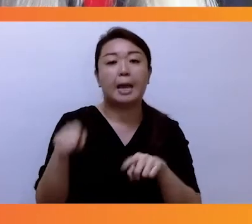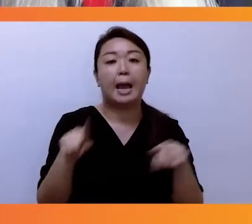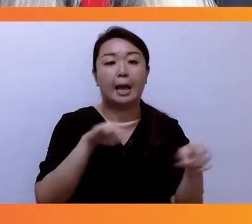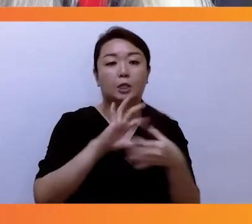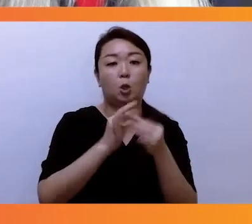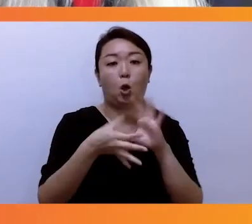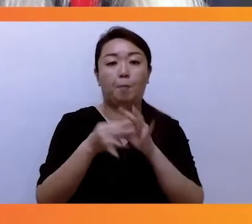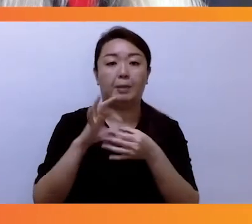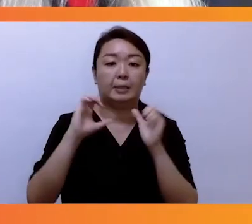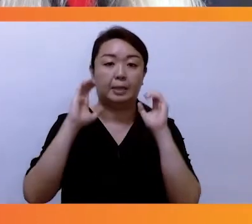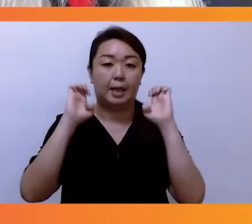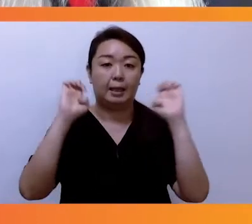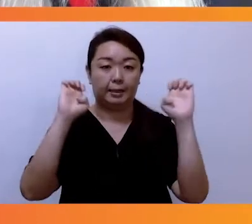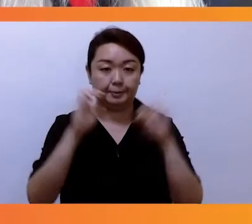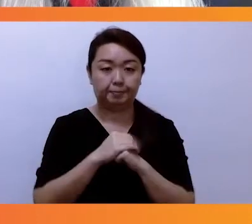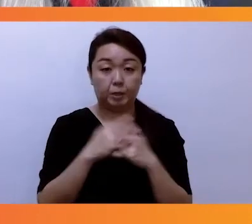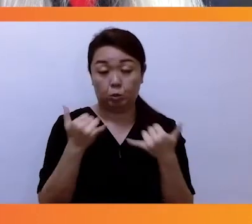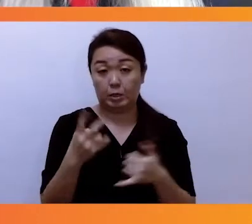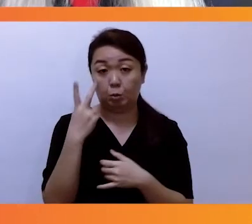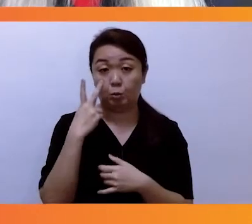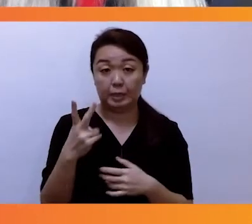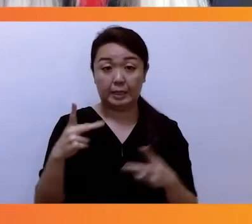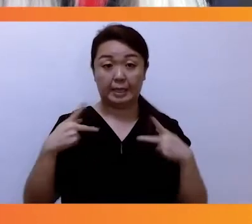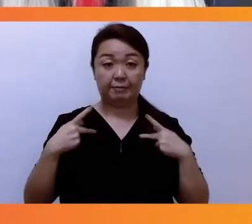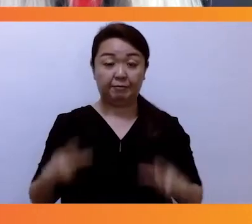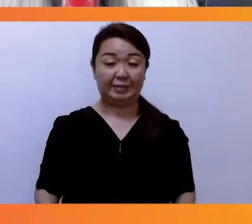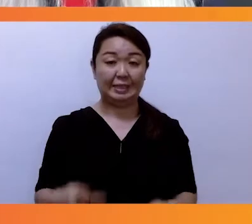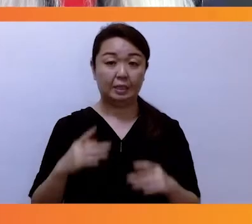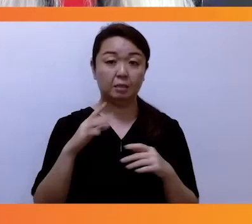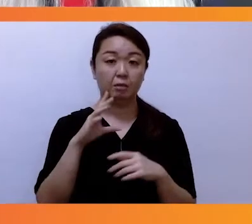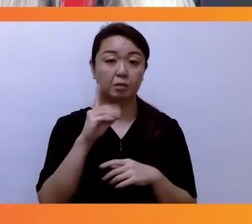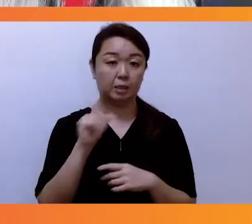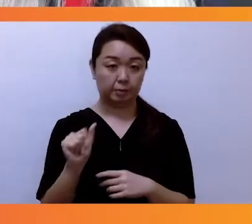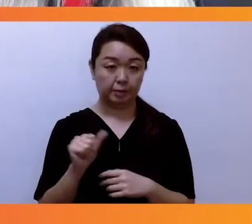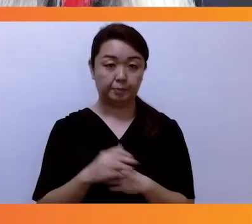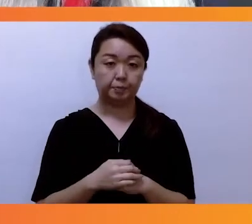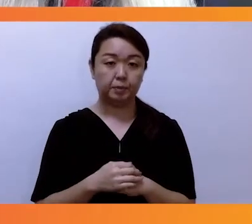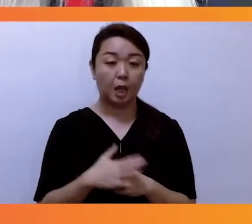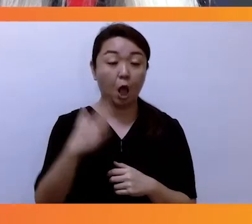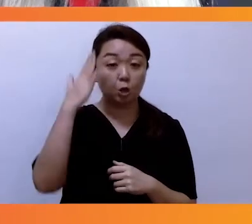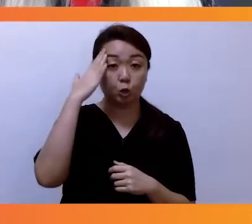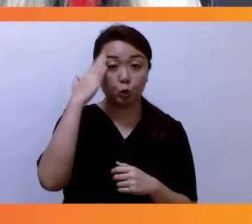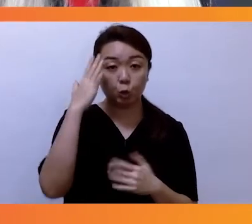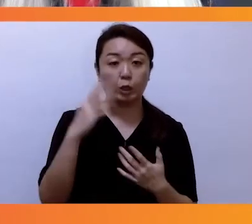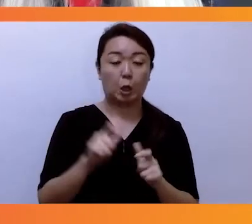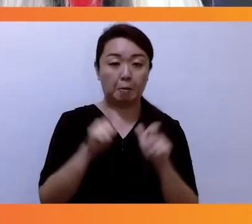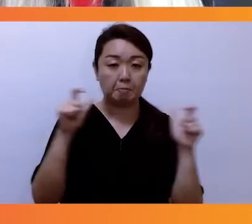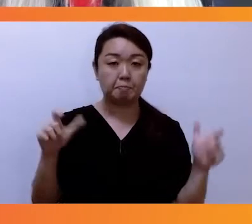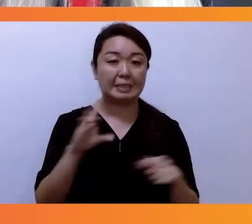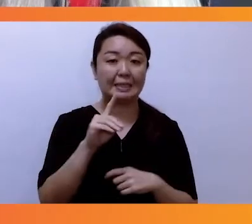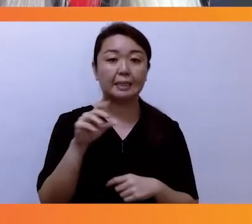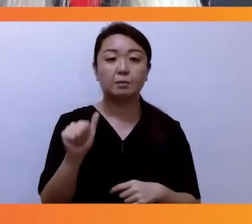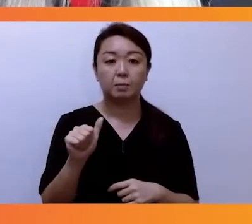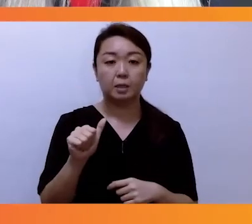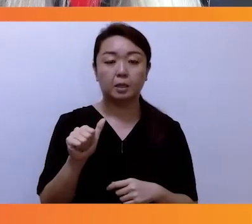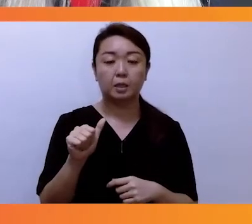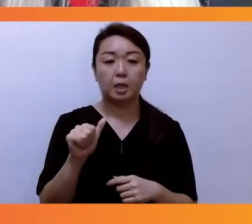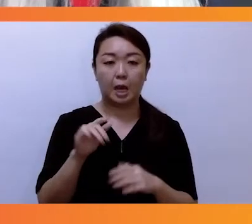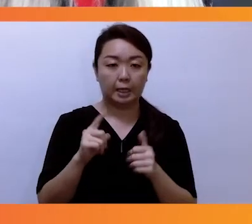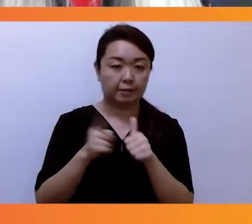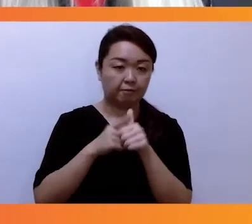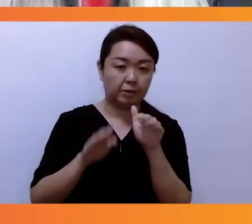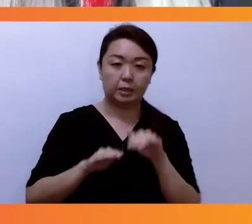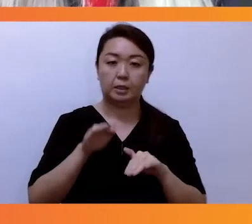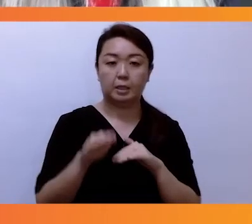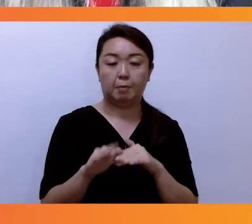Olympic athletes. So let's take a look at the physical impairments. Knowledge of major disabilities